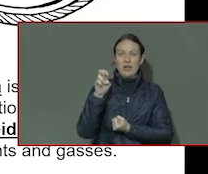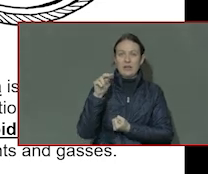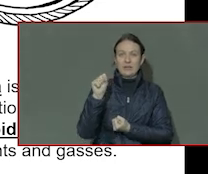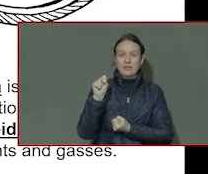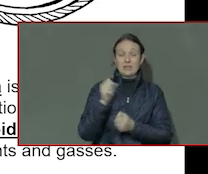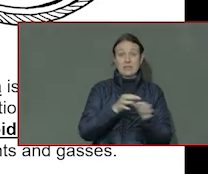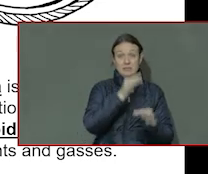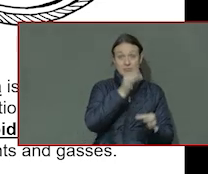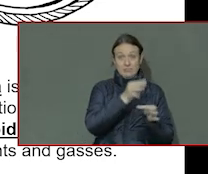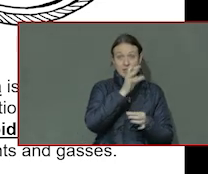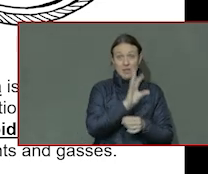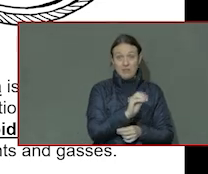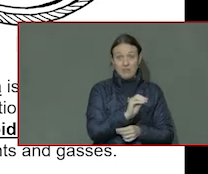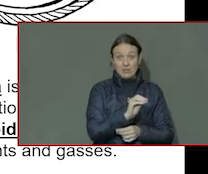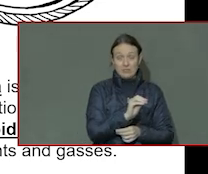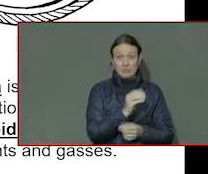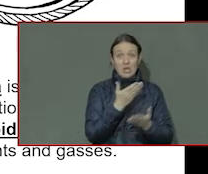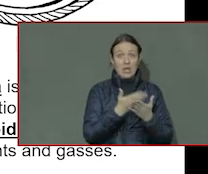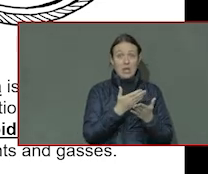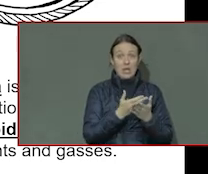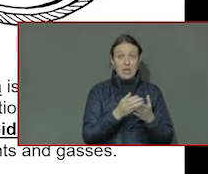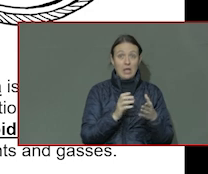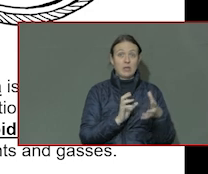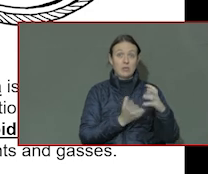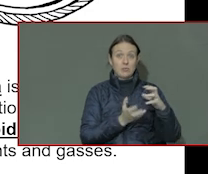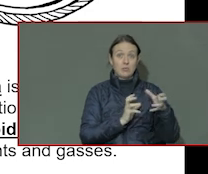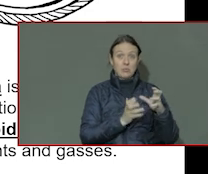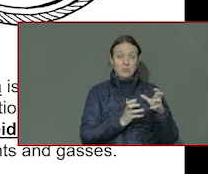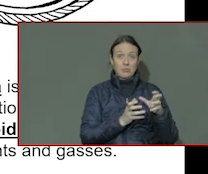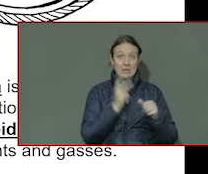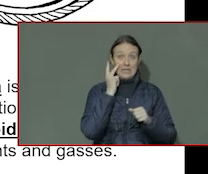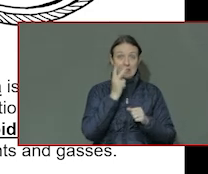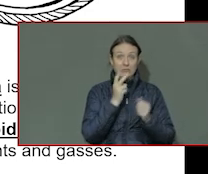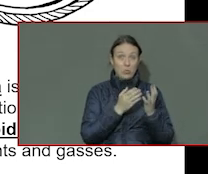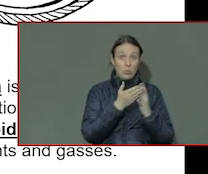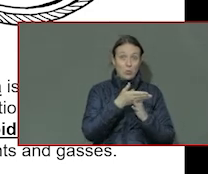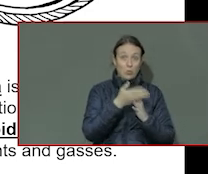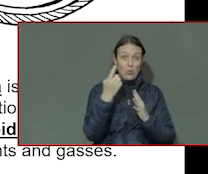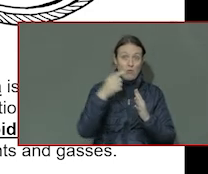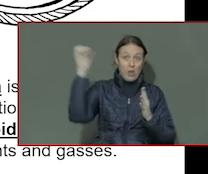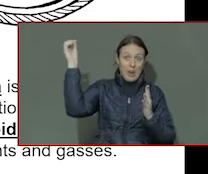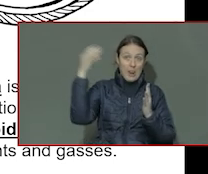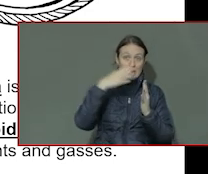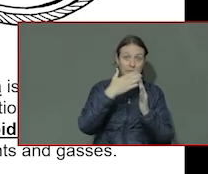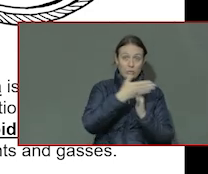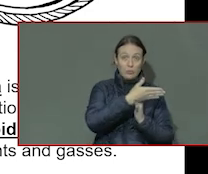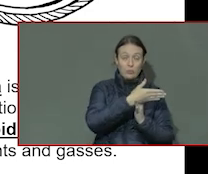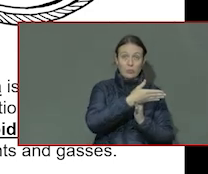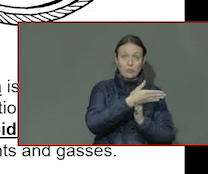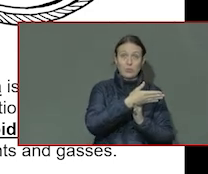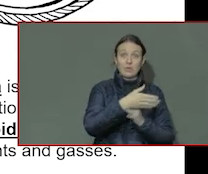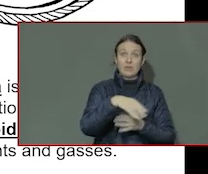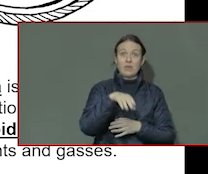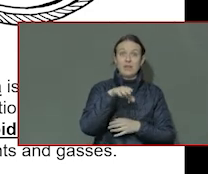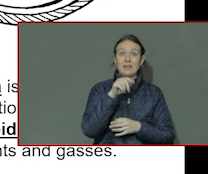elastic because it can accommodate. It is transparent to allow light rays to pass through, and it is biconvex